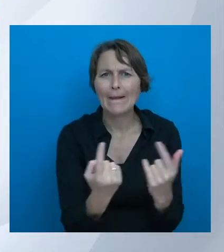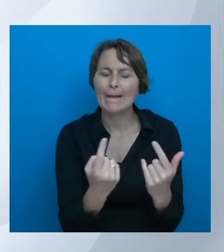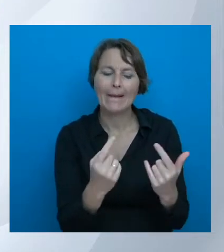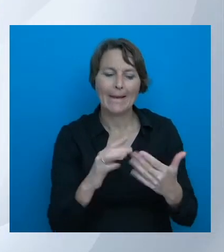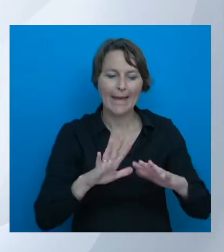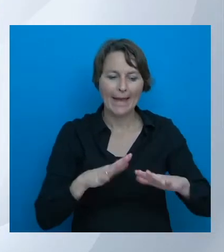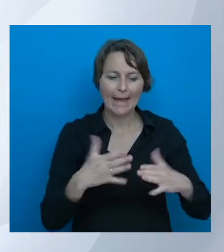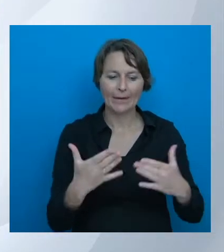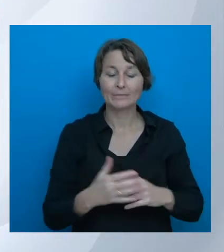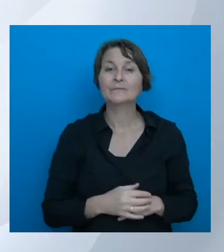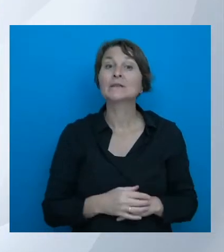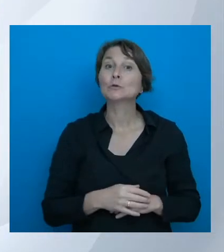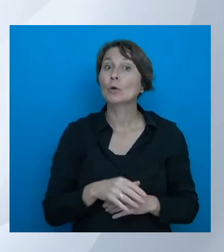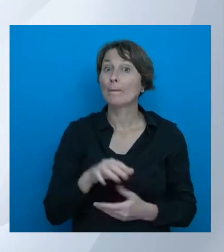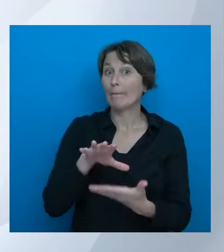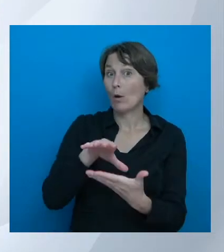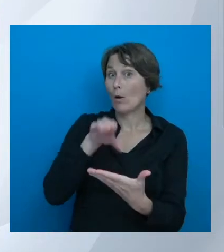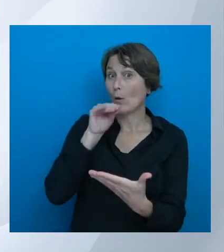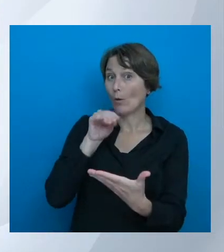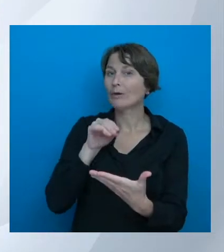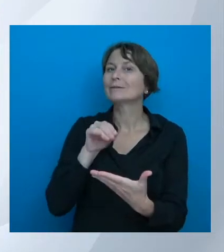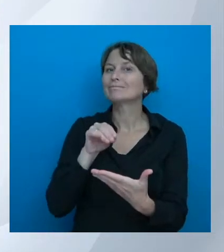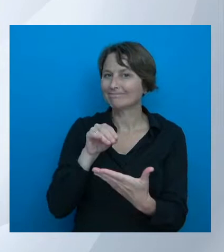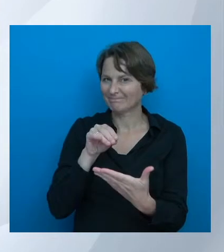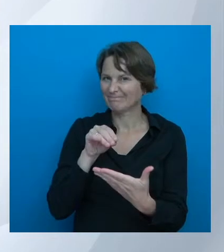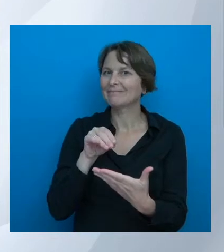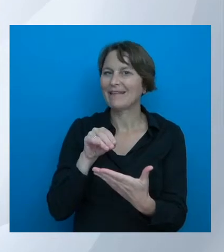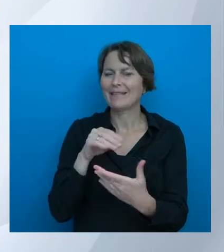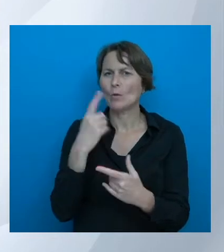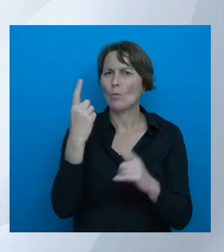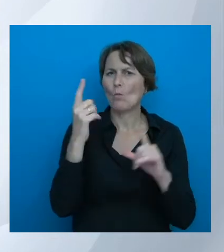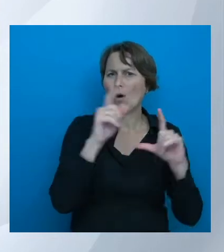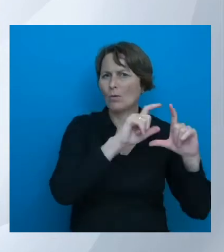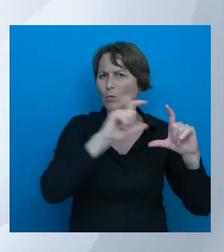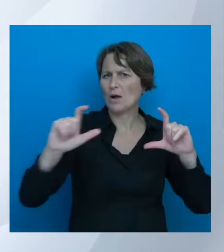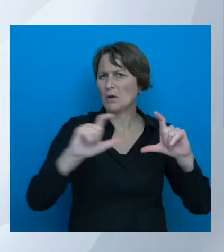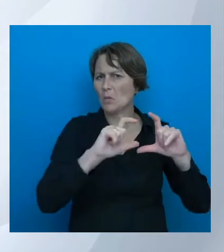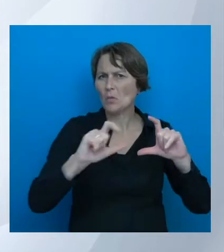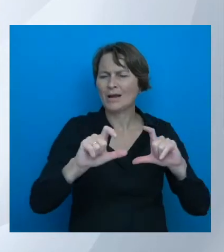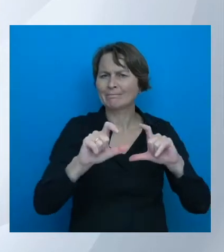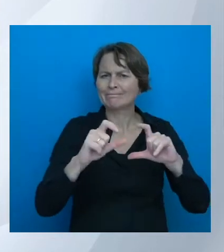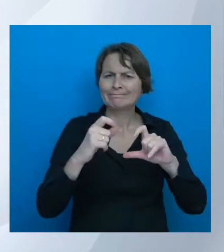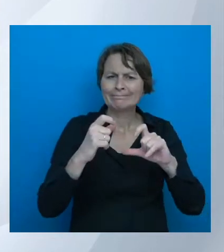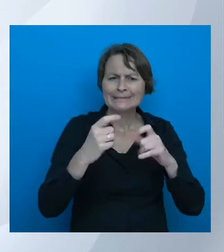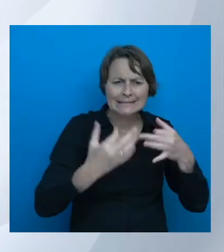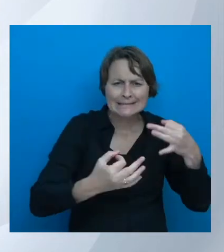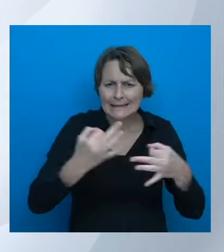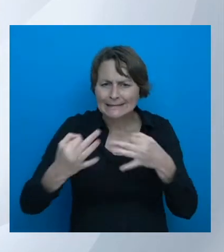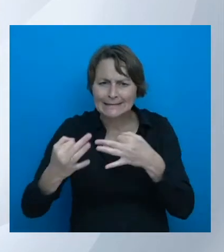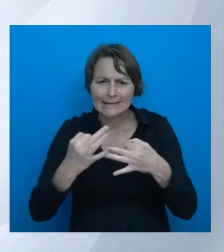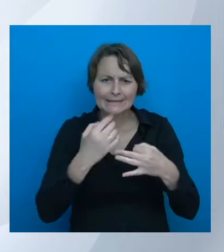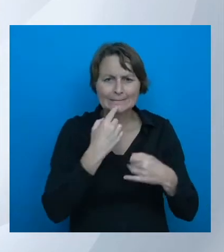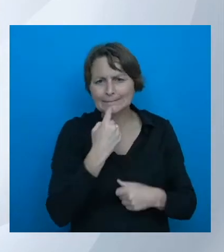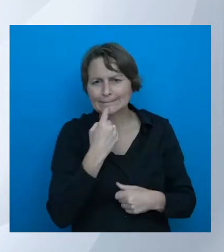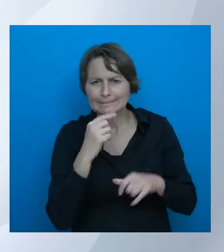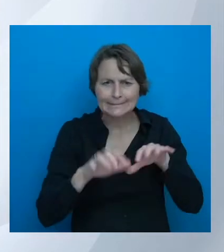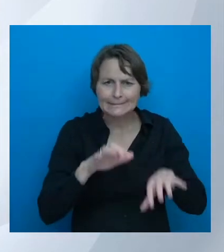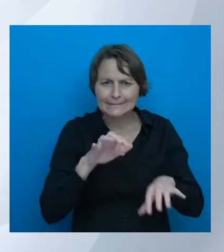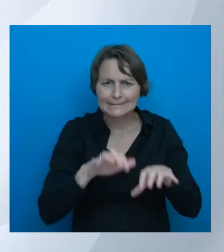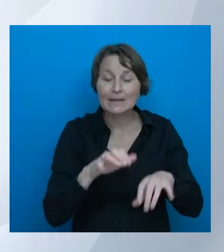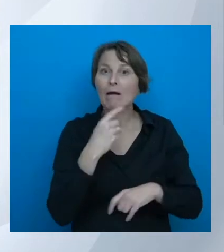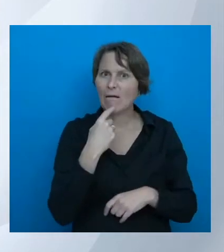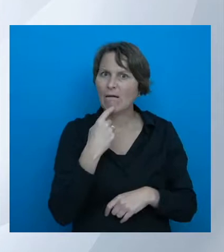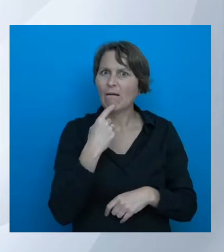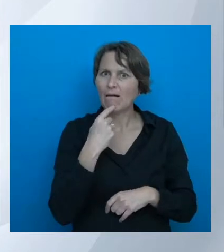that I learned from part of the week of experiments that we had that was just kind of wow, you can actually do stuff